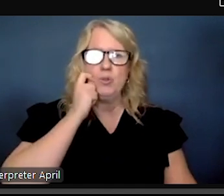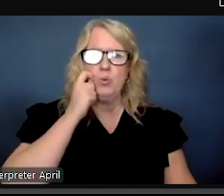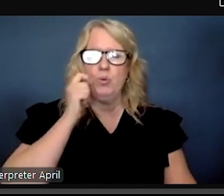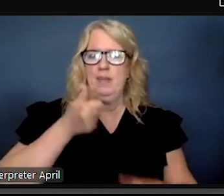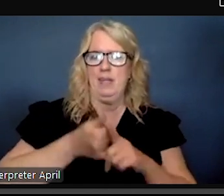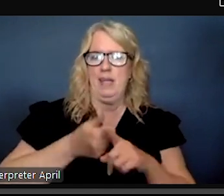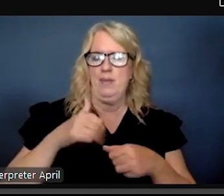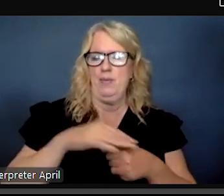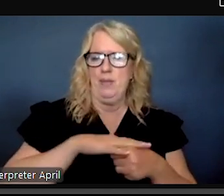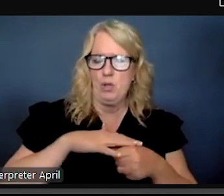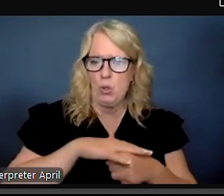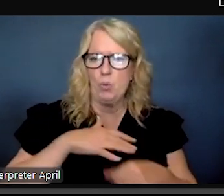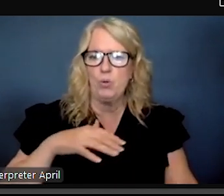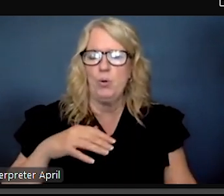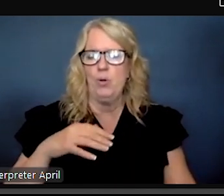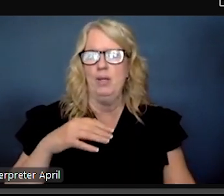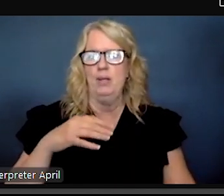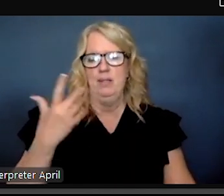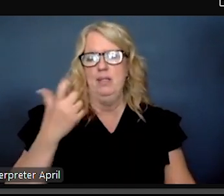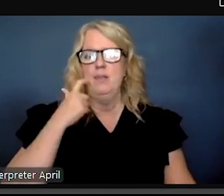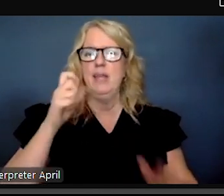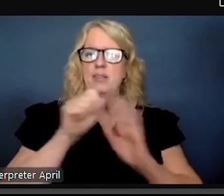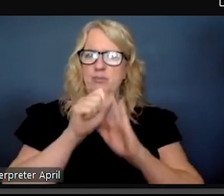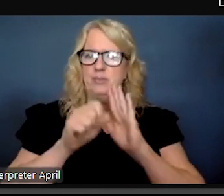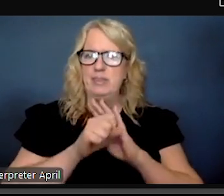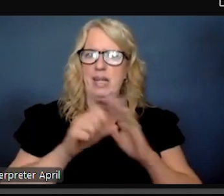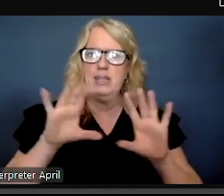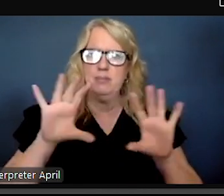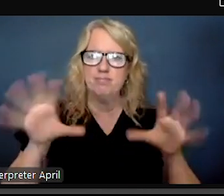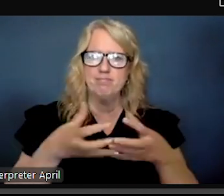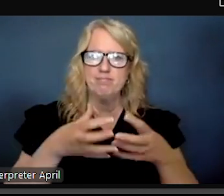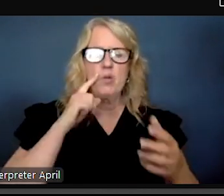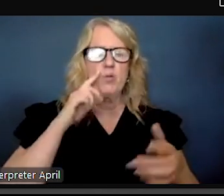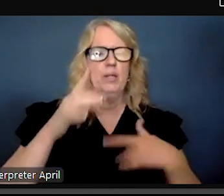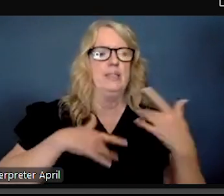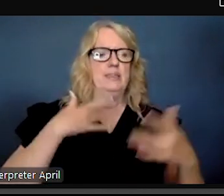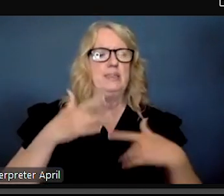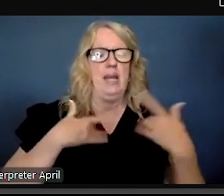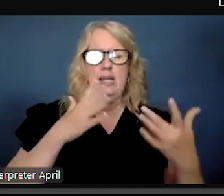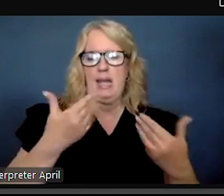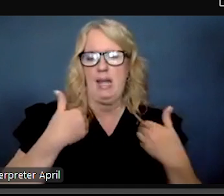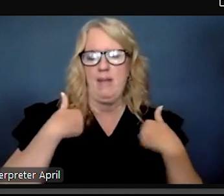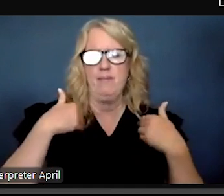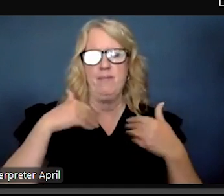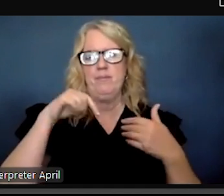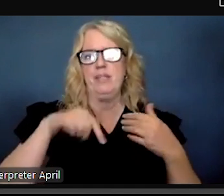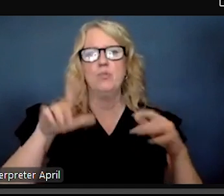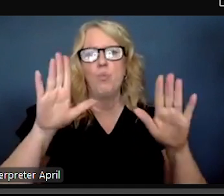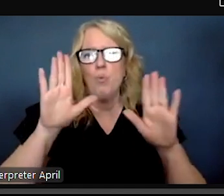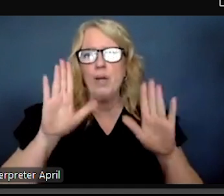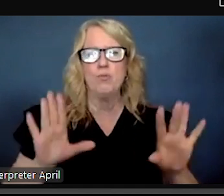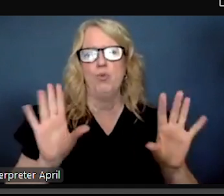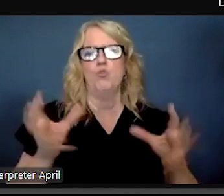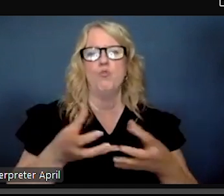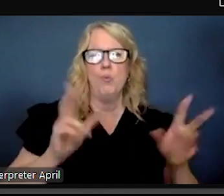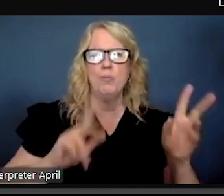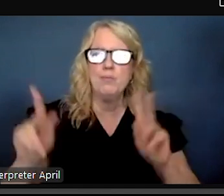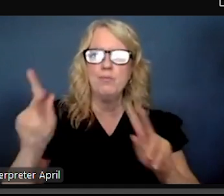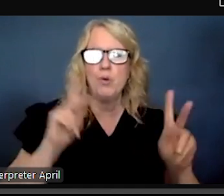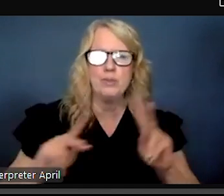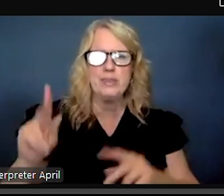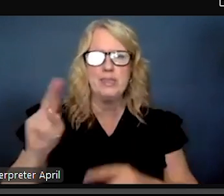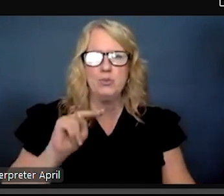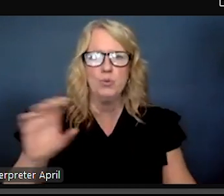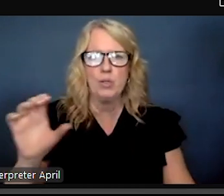local state entity. So I'm excited that we've got this wonderful group of folks here in North Carolina that